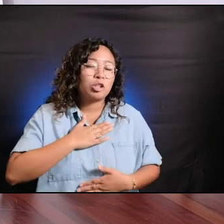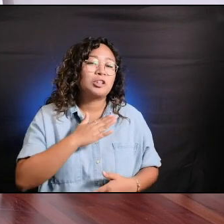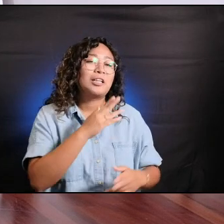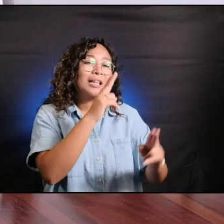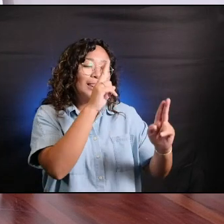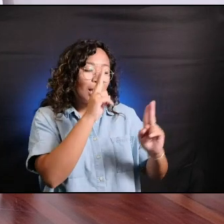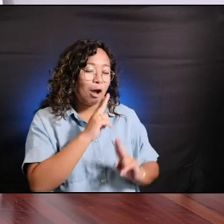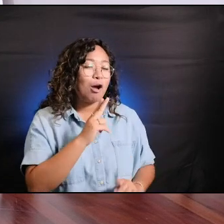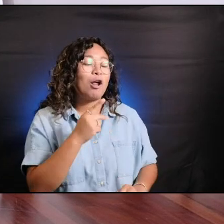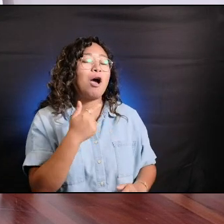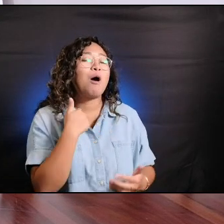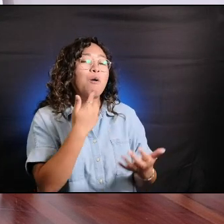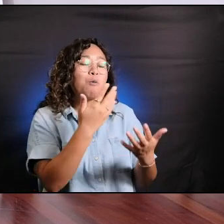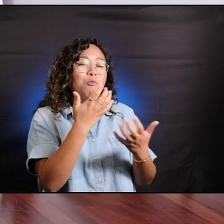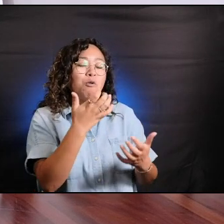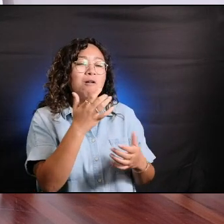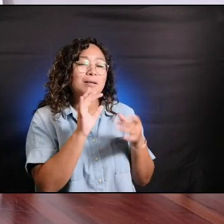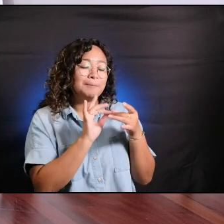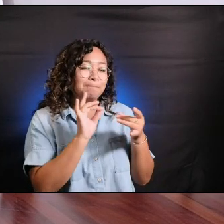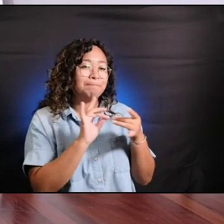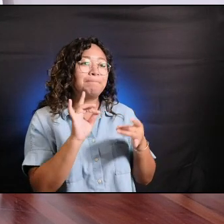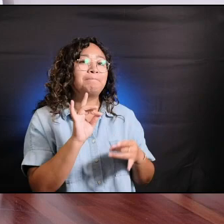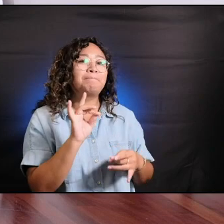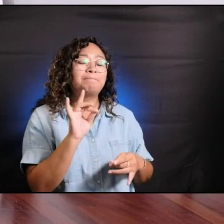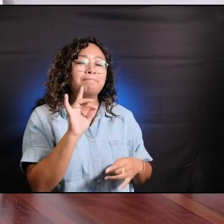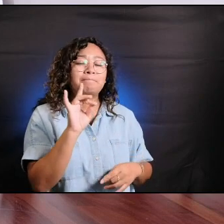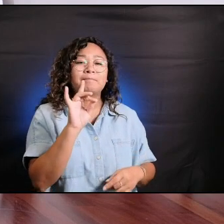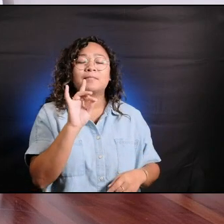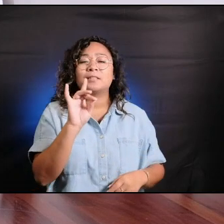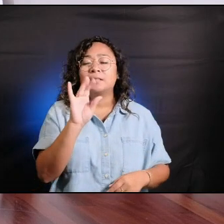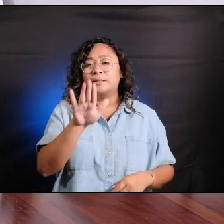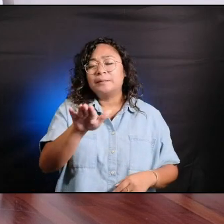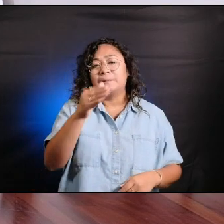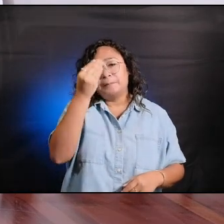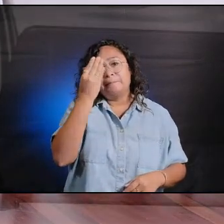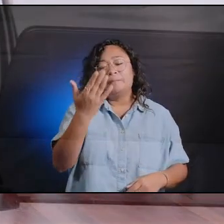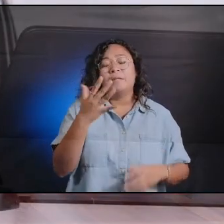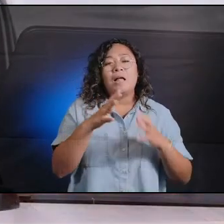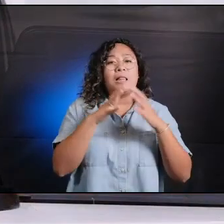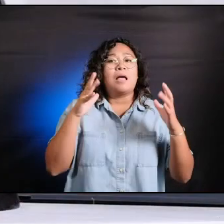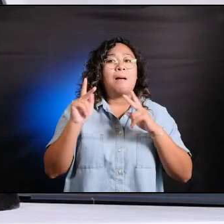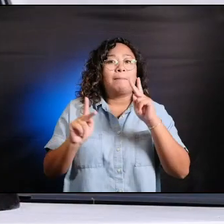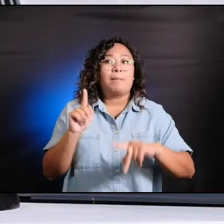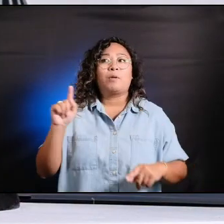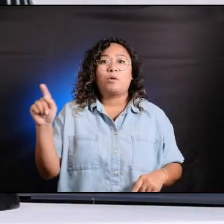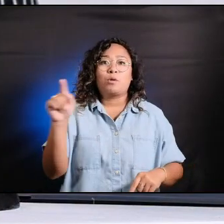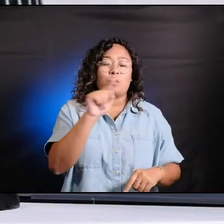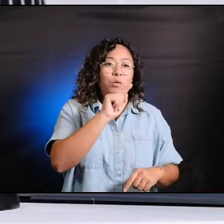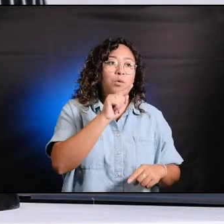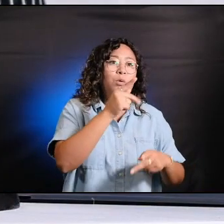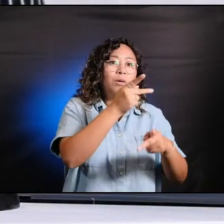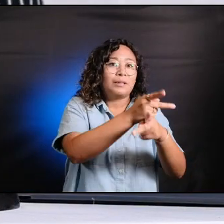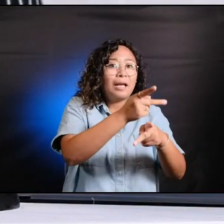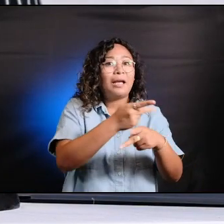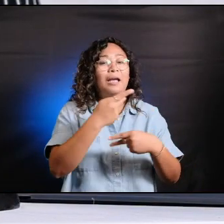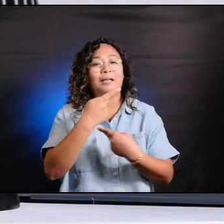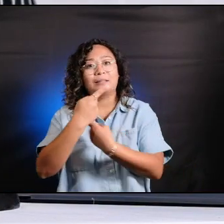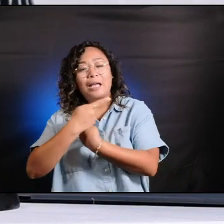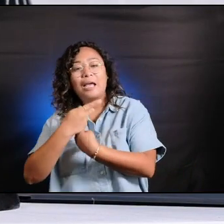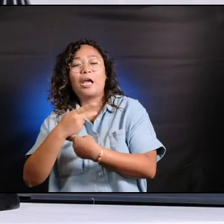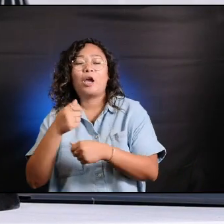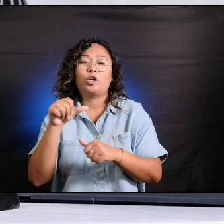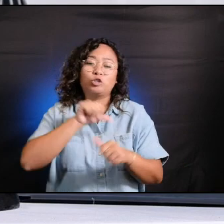honor. I want to say that there are a lot of people, I think, that's taking care of all of us, and